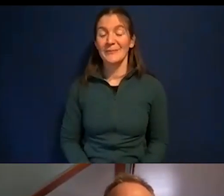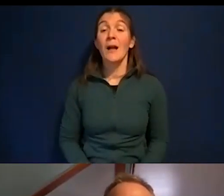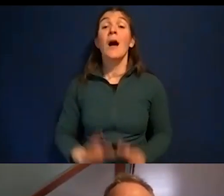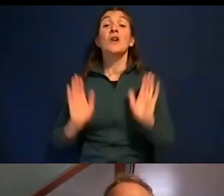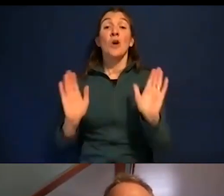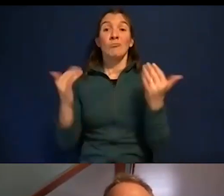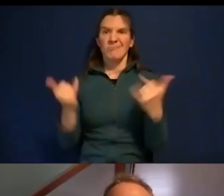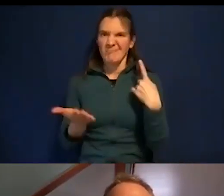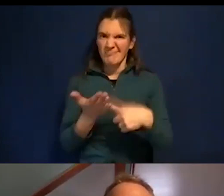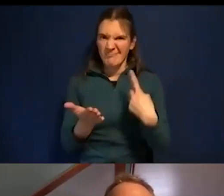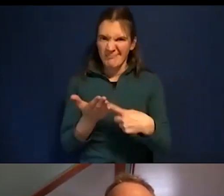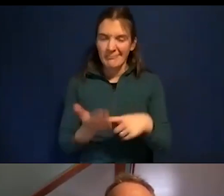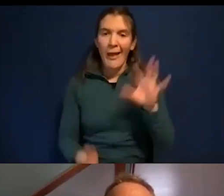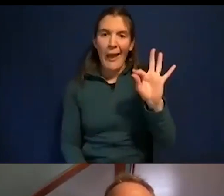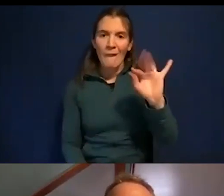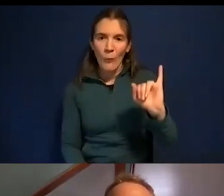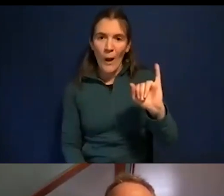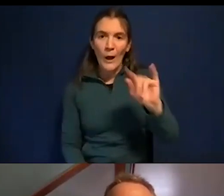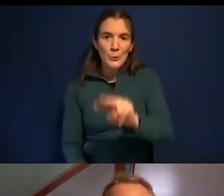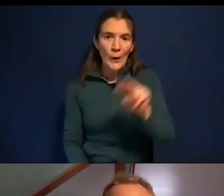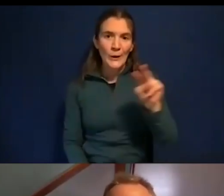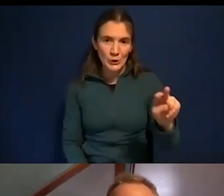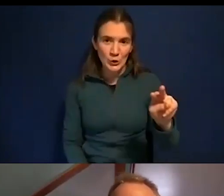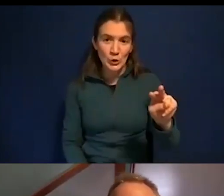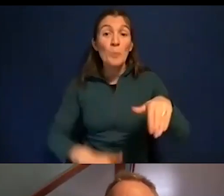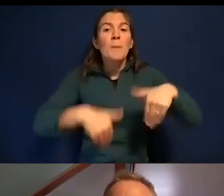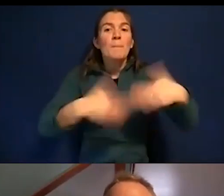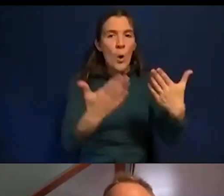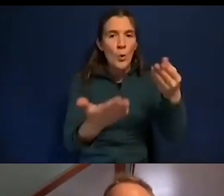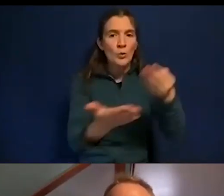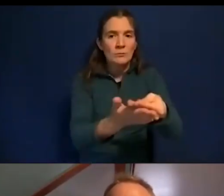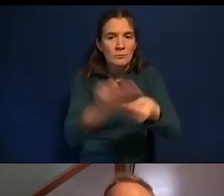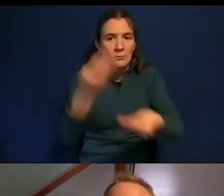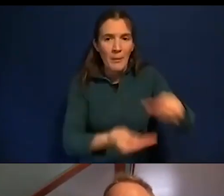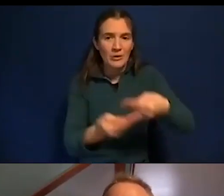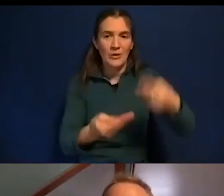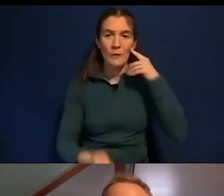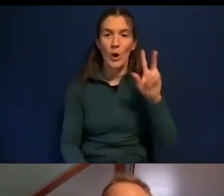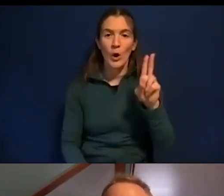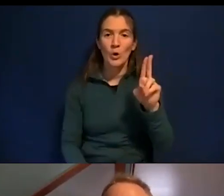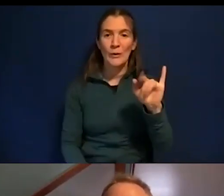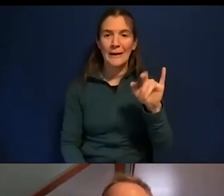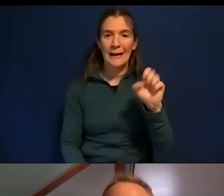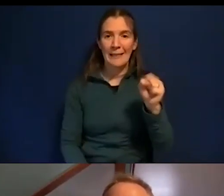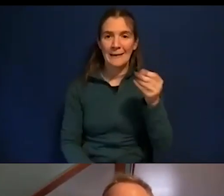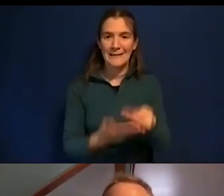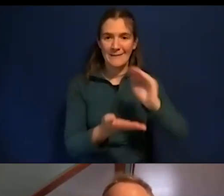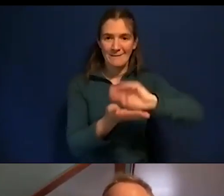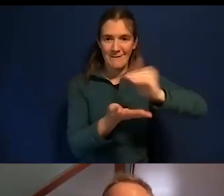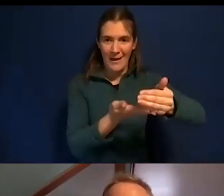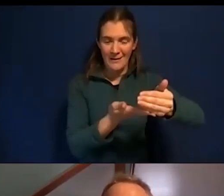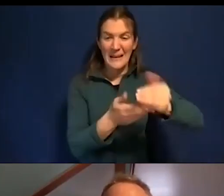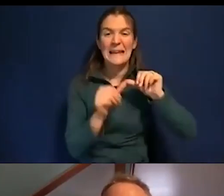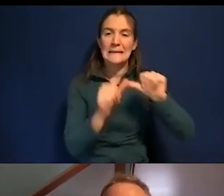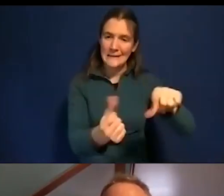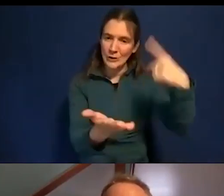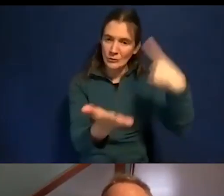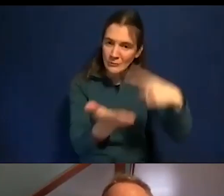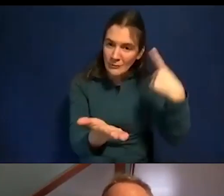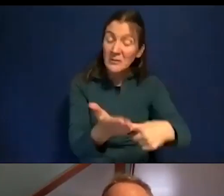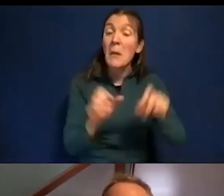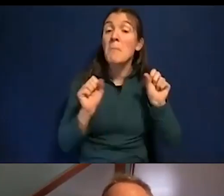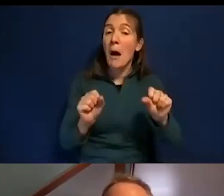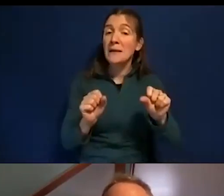proposed FY22 Utilities Fund budget, continued consideration and